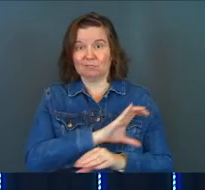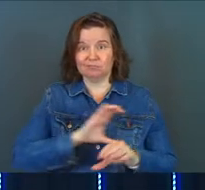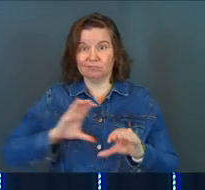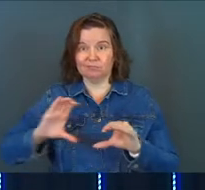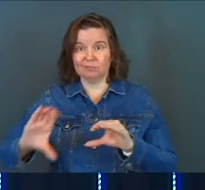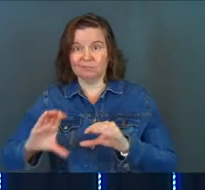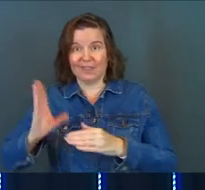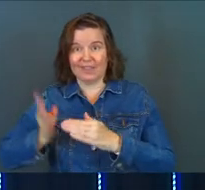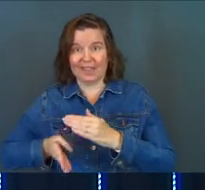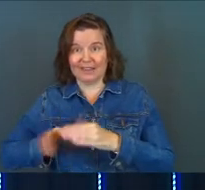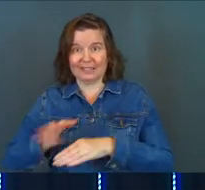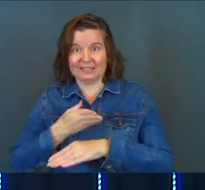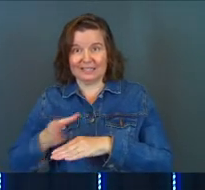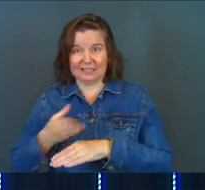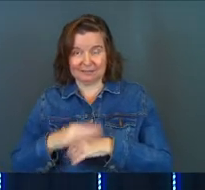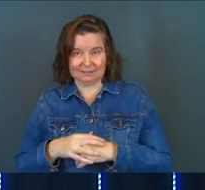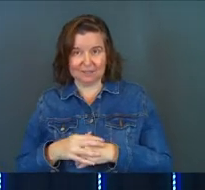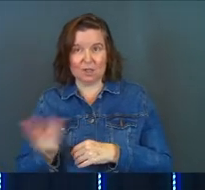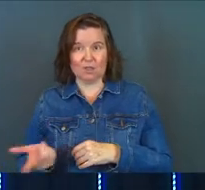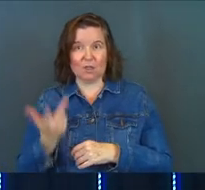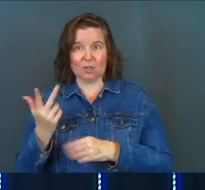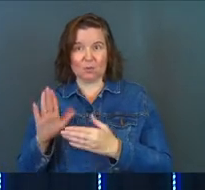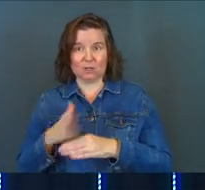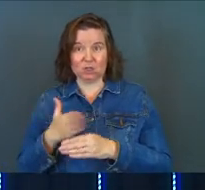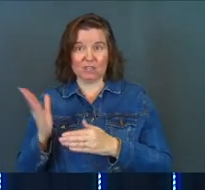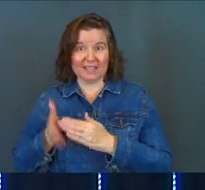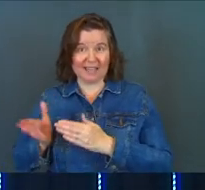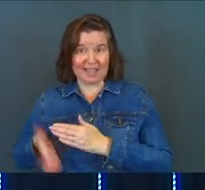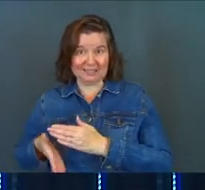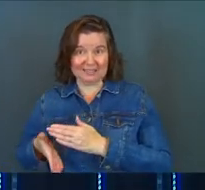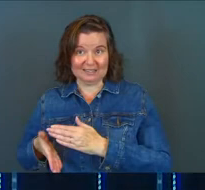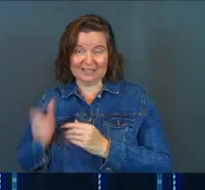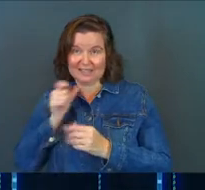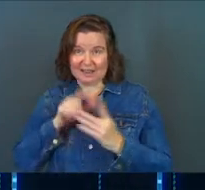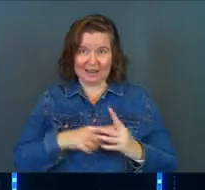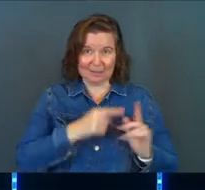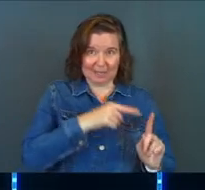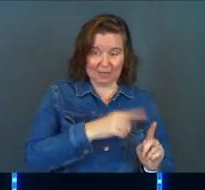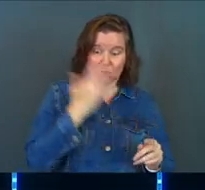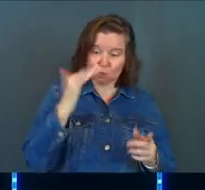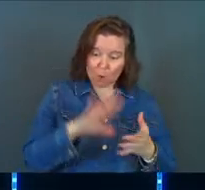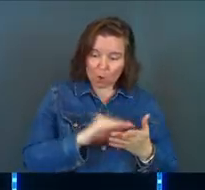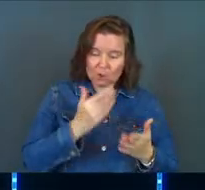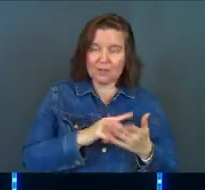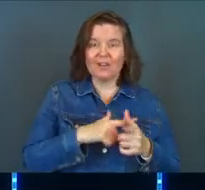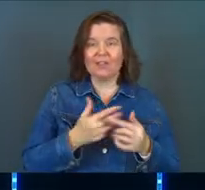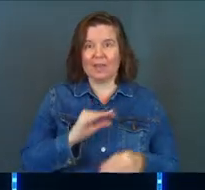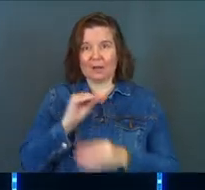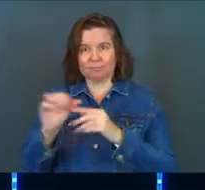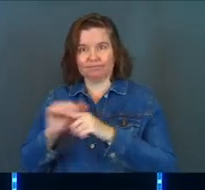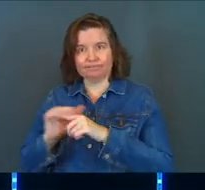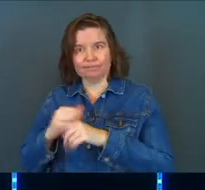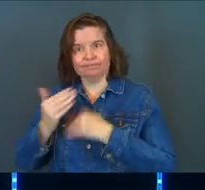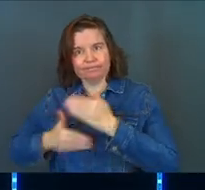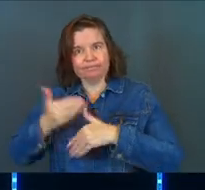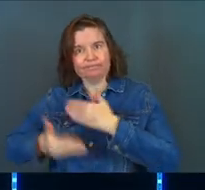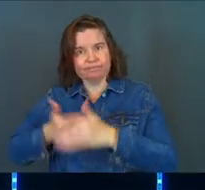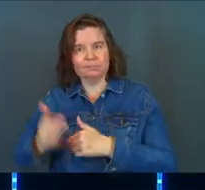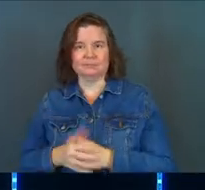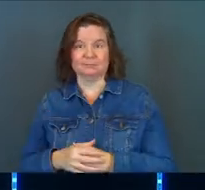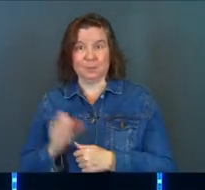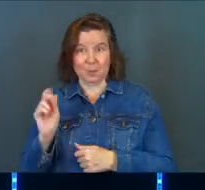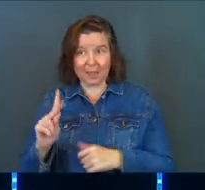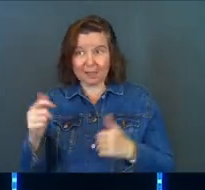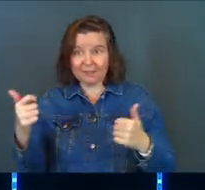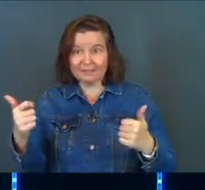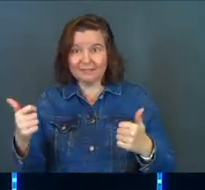time at the end. We're going to have three songs at the end. Because you're going to learn some stuff and then get to put it into practice.